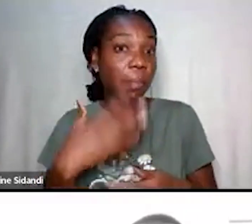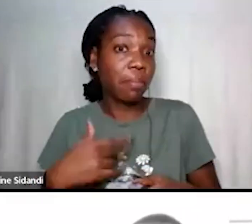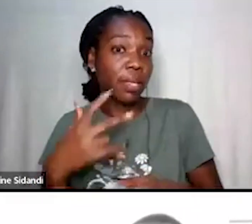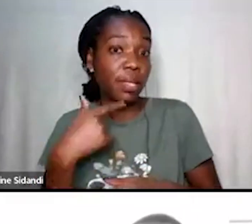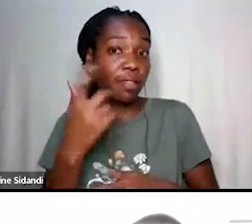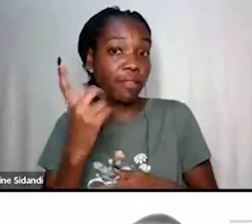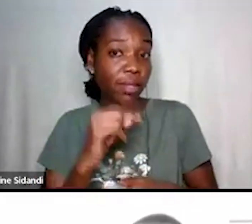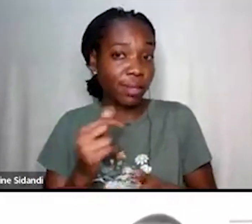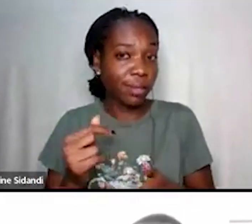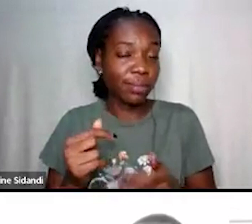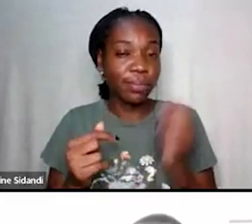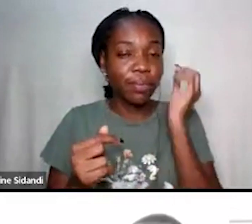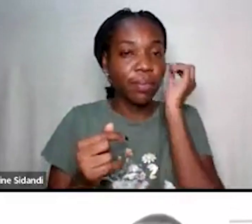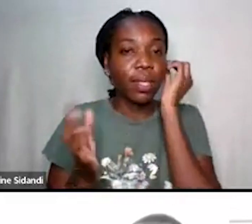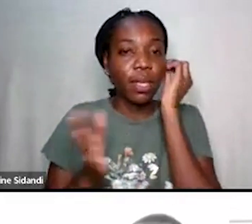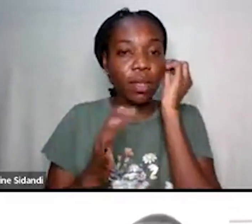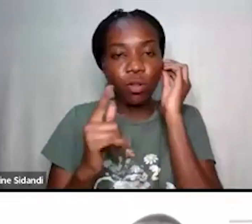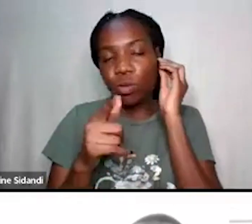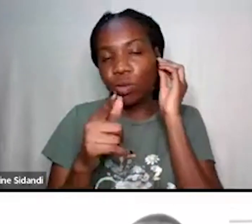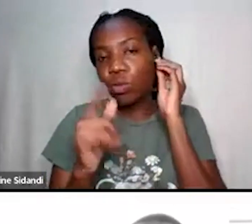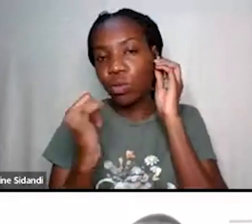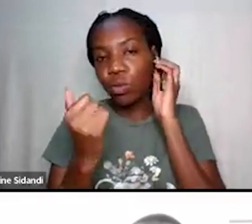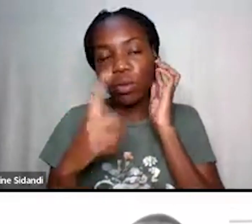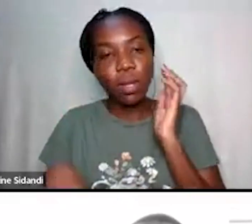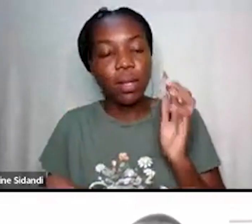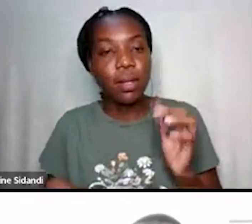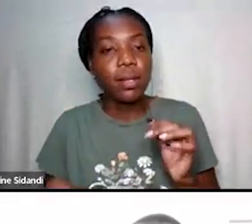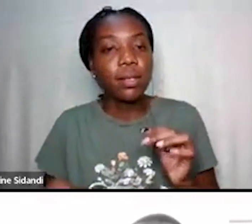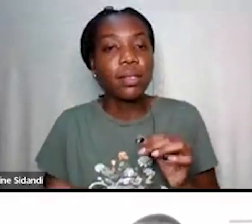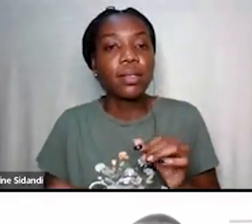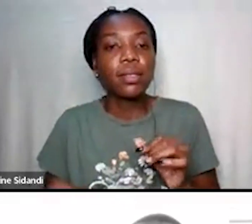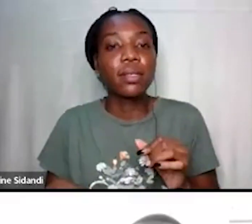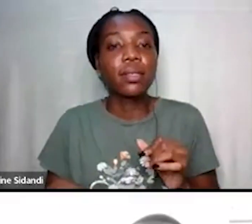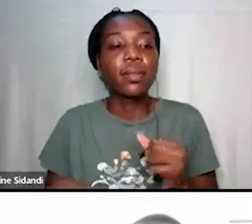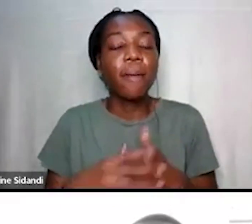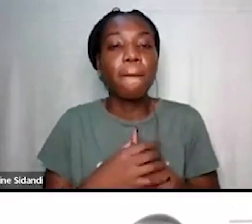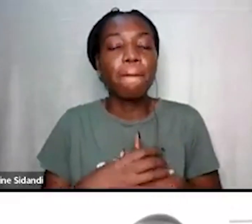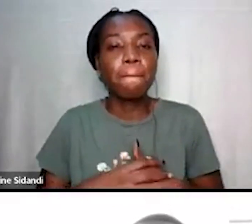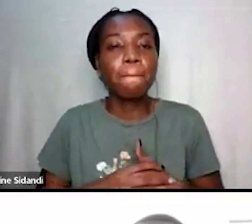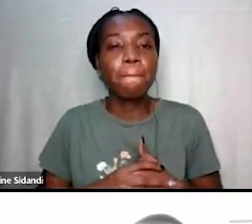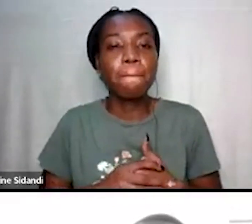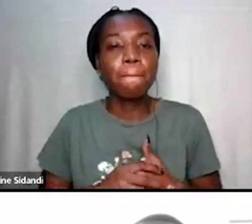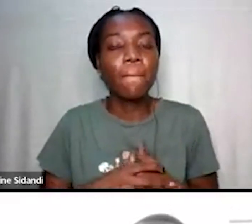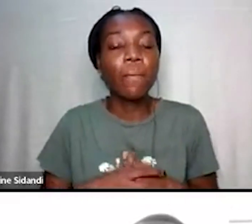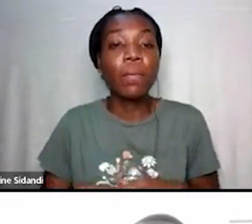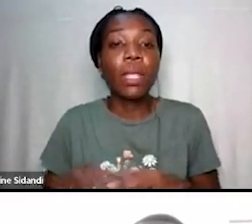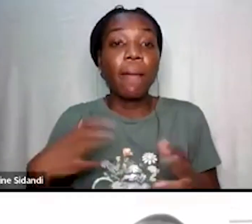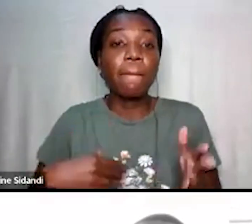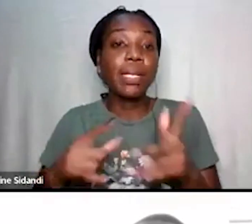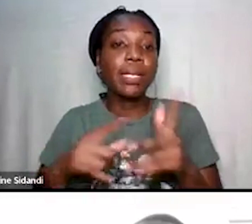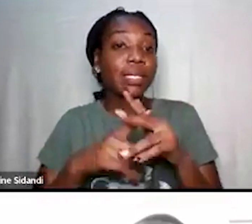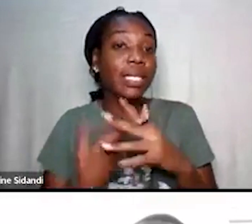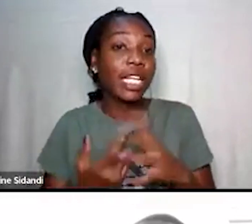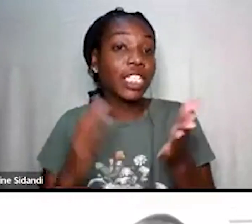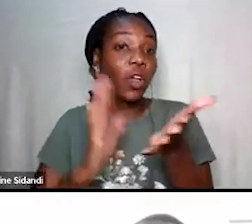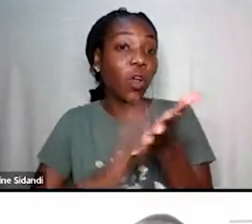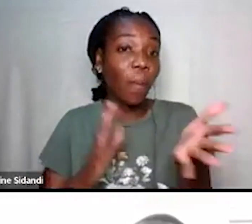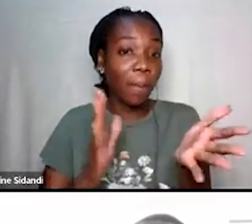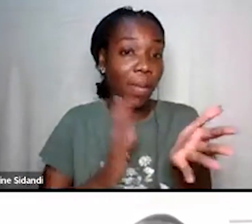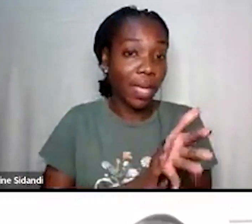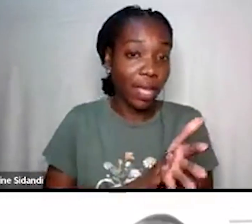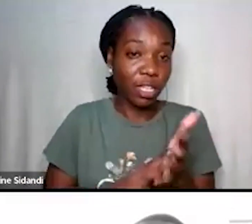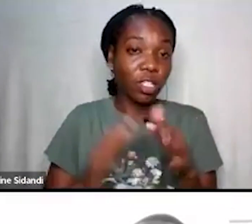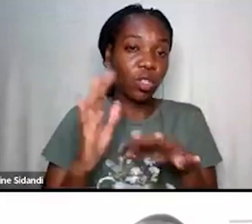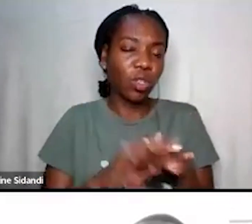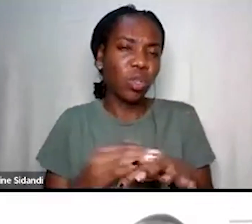themselves. But what you do, something I did one time, the late Kirubi, I started commenting on his, used to